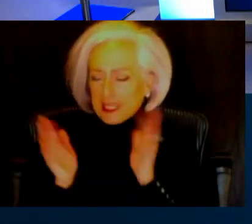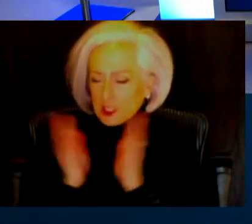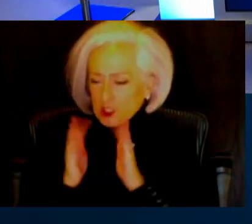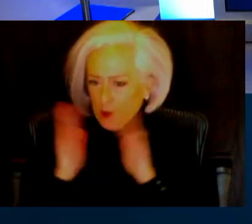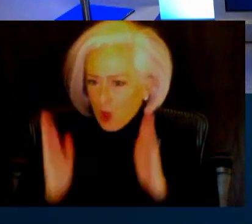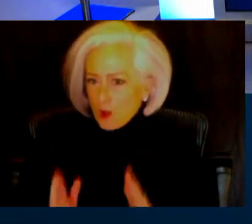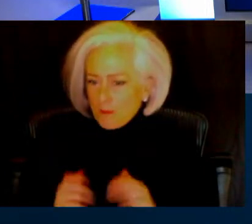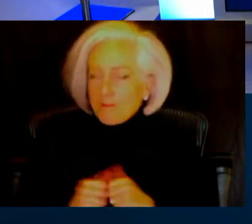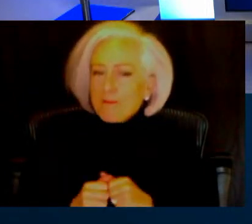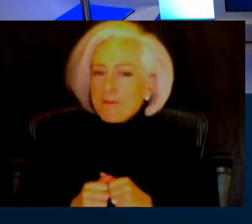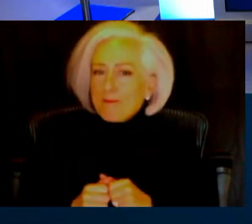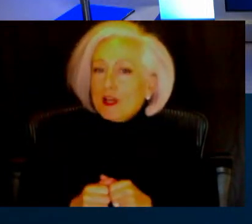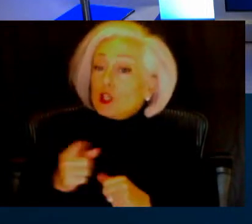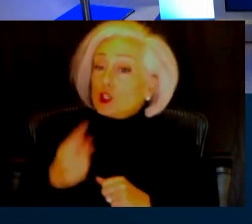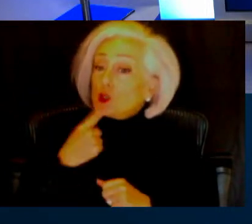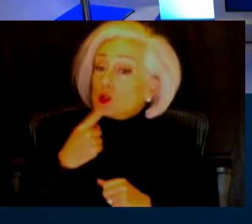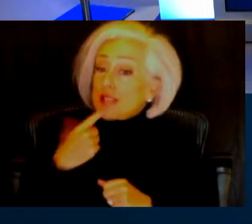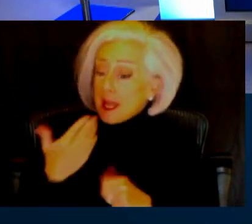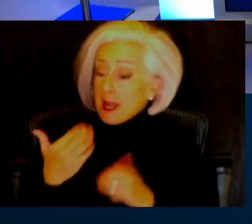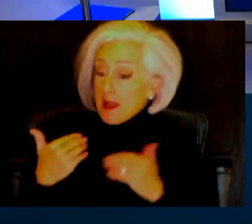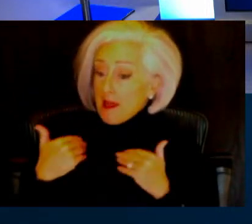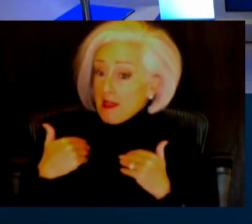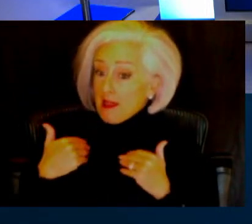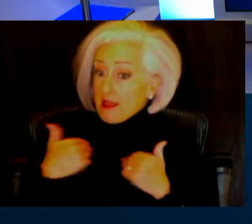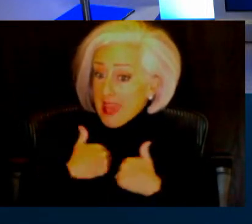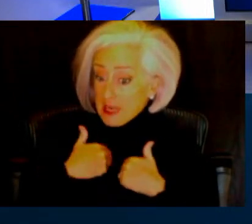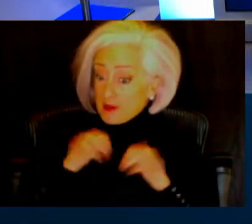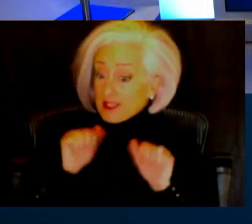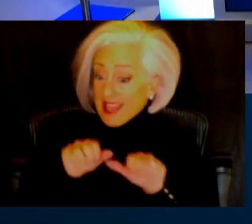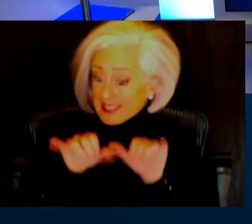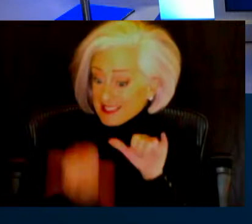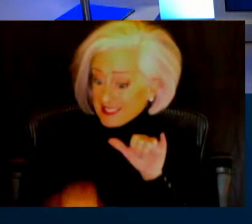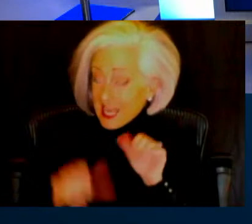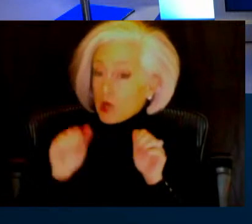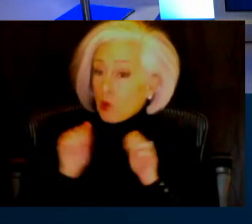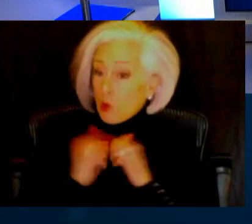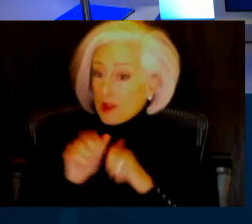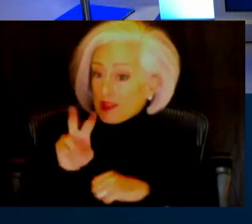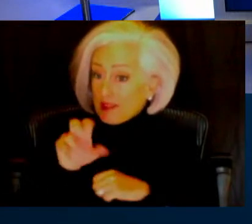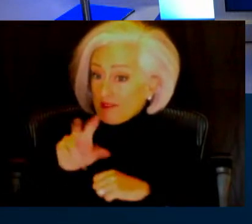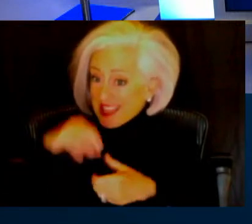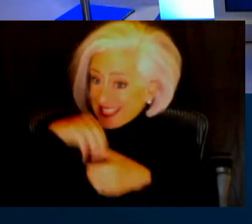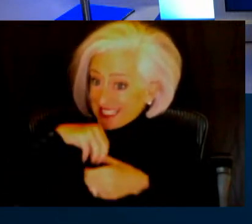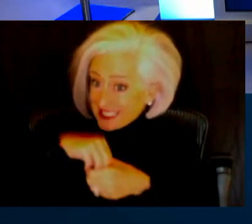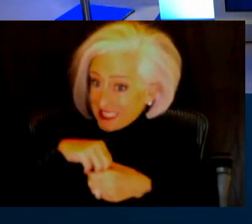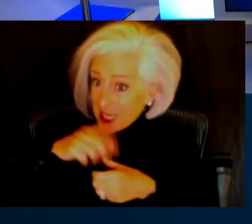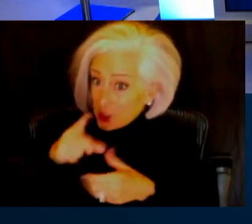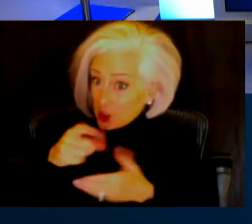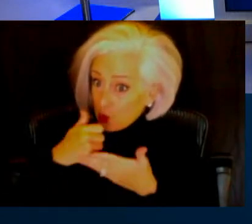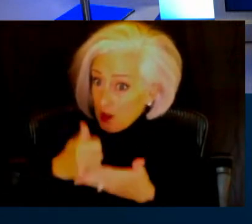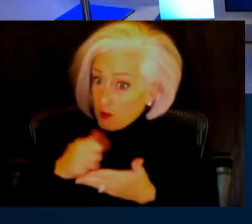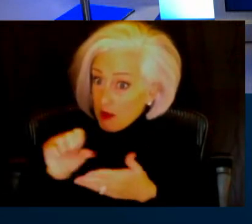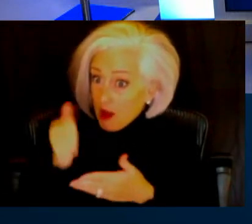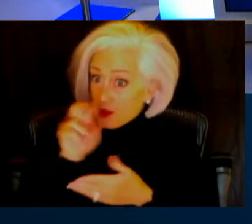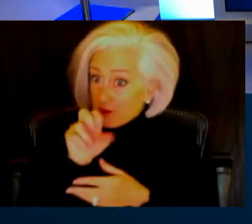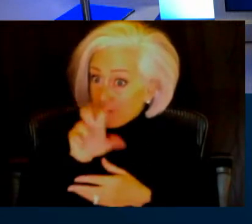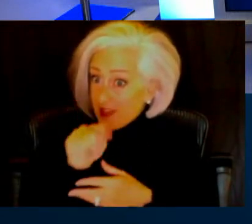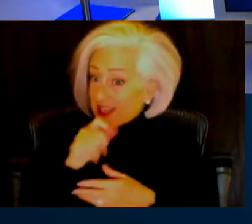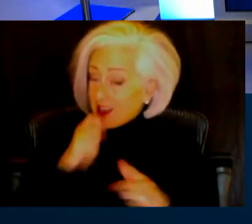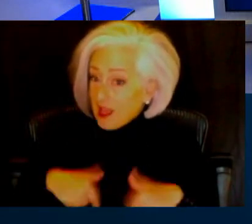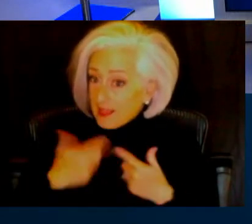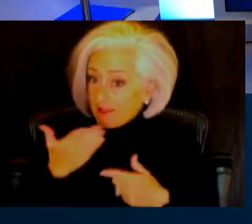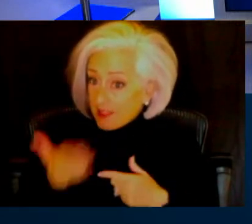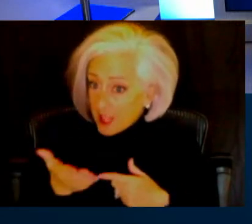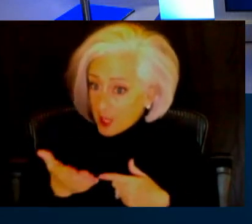that the pets are allowed to stay with the veterans inside. Do you also help other veterans that aren't living there? Are they allowed to bring pets to